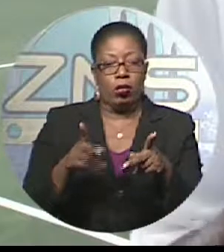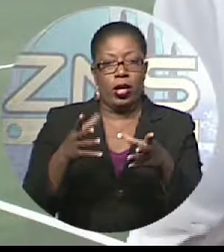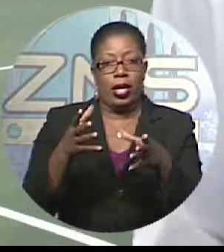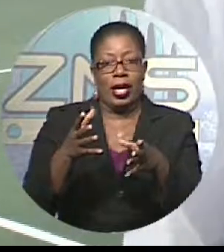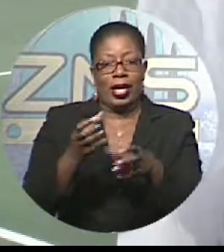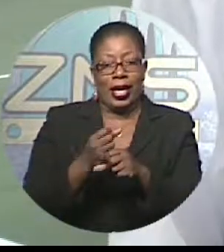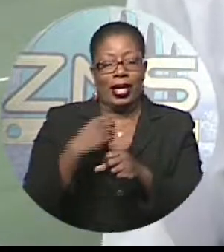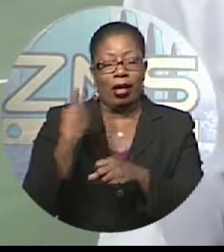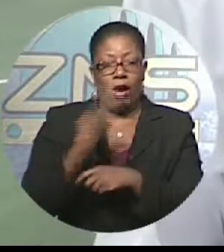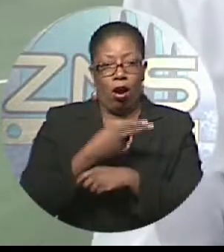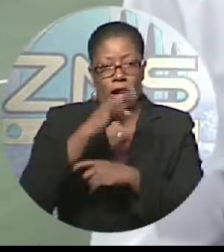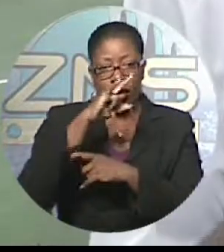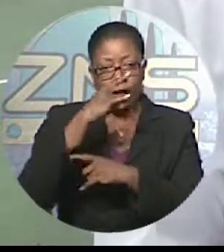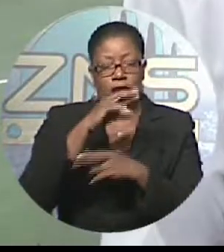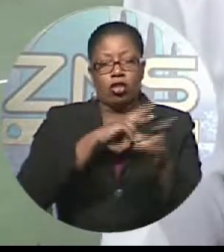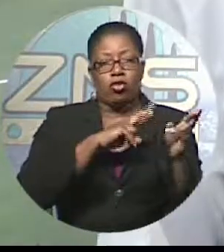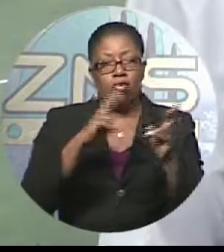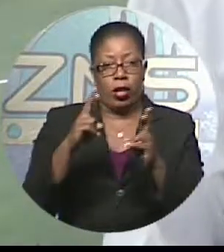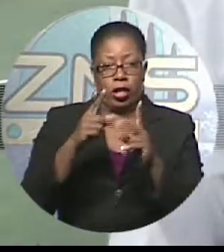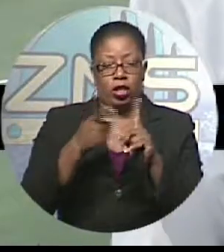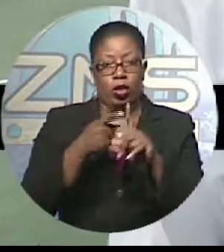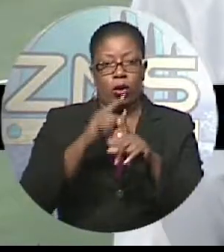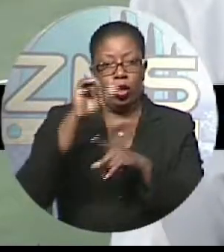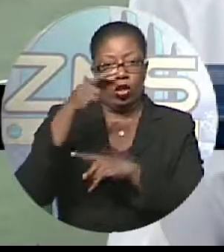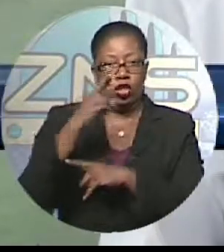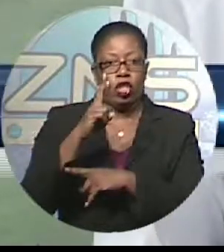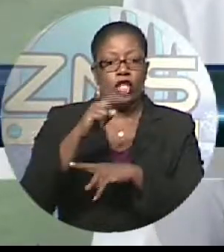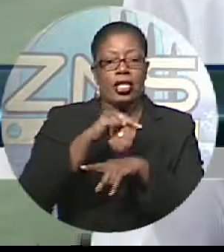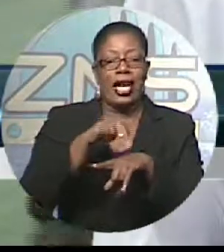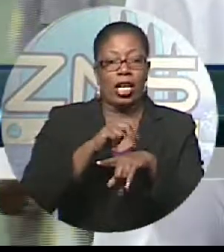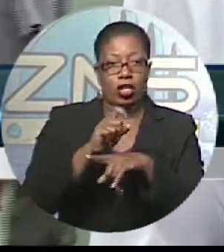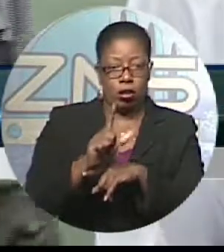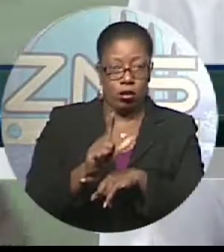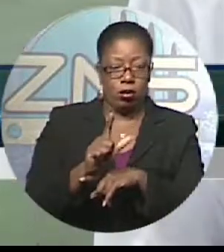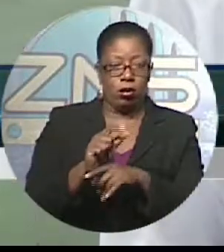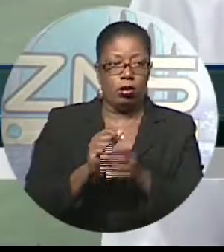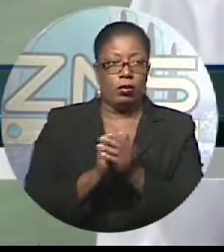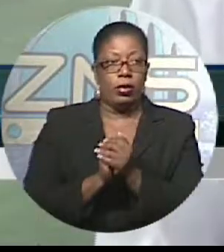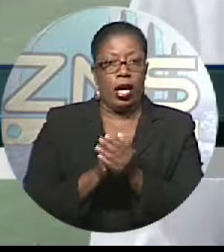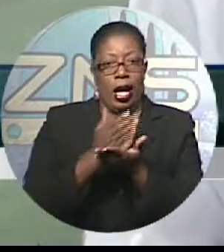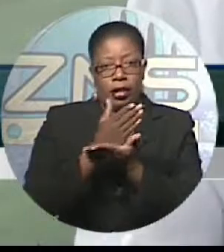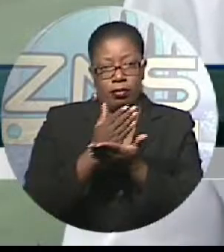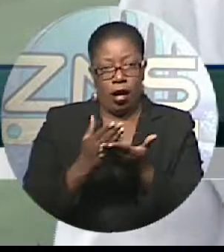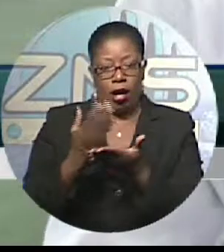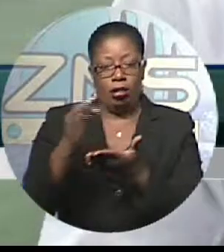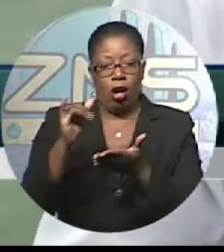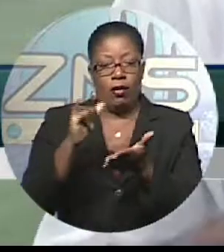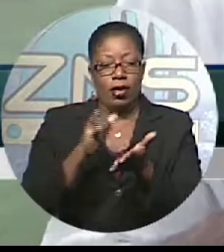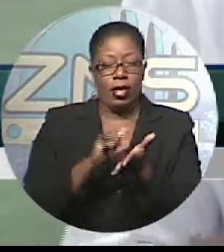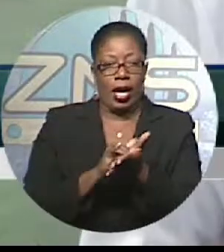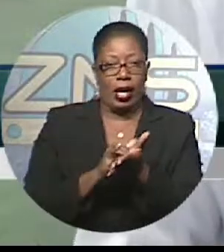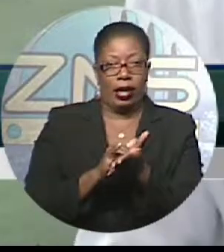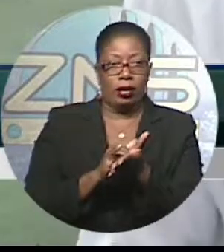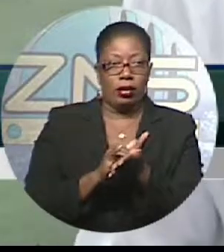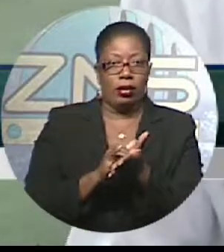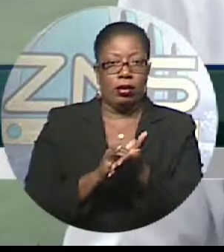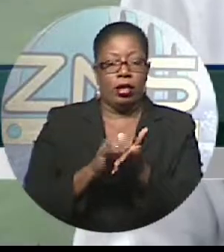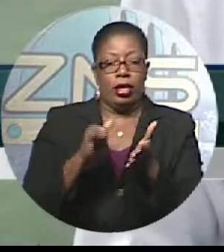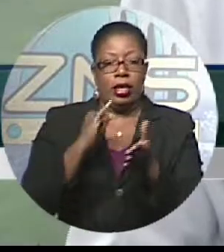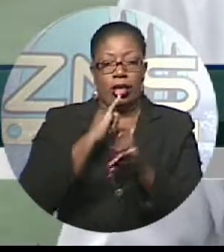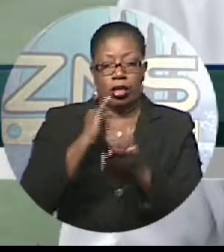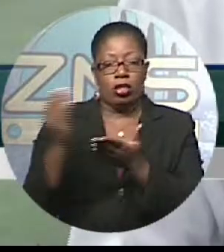for junior nationals and the ITF Junkanoo Bowl. And part of the preparation is, bringing